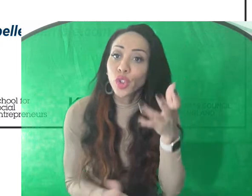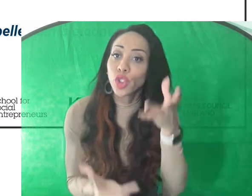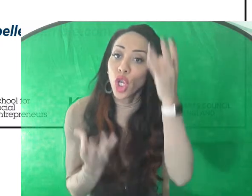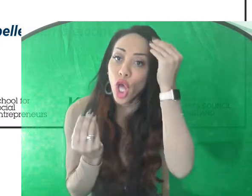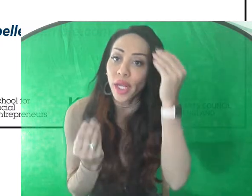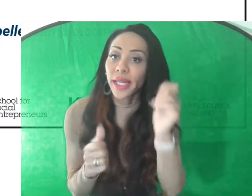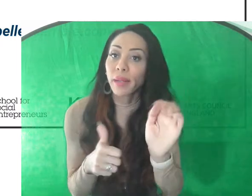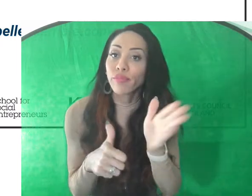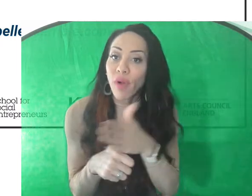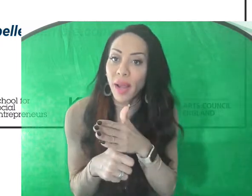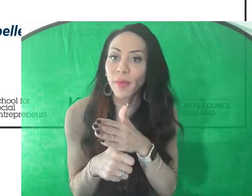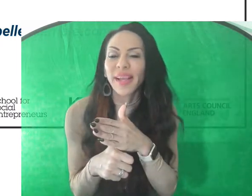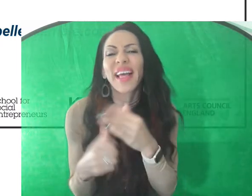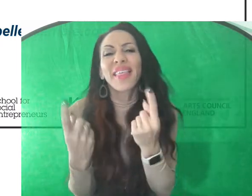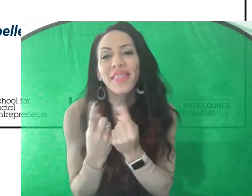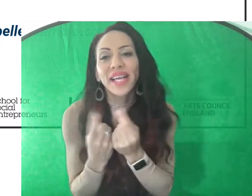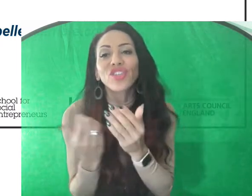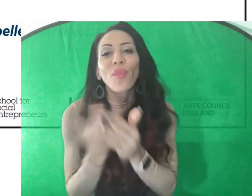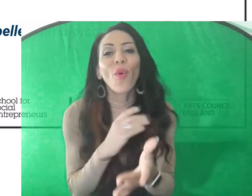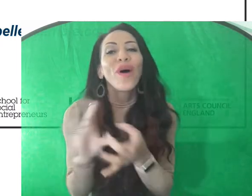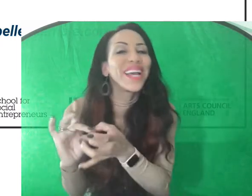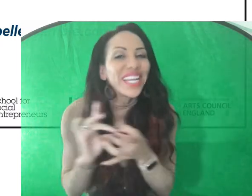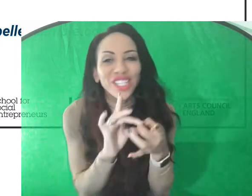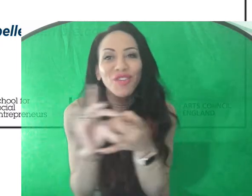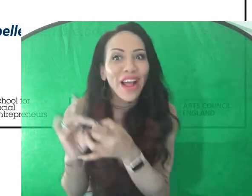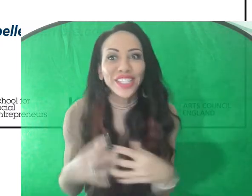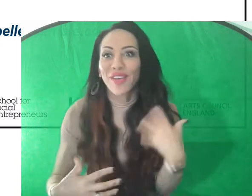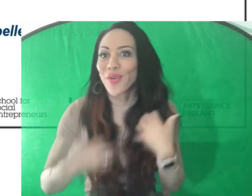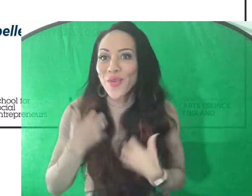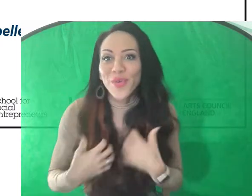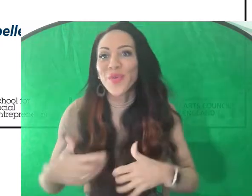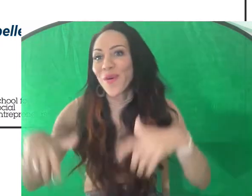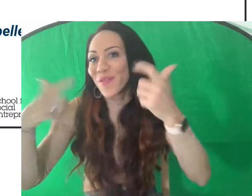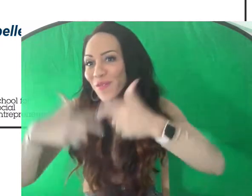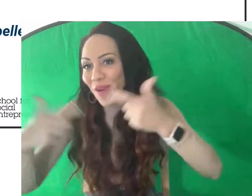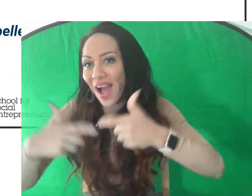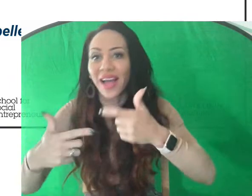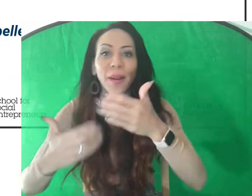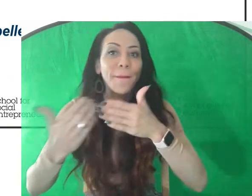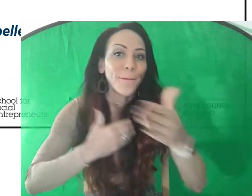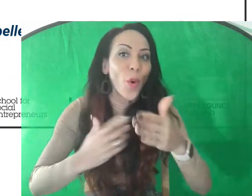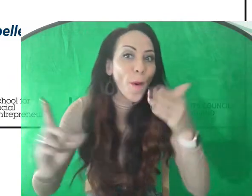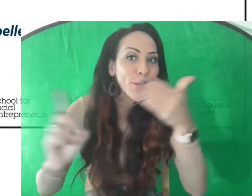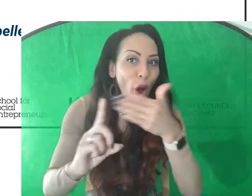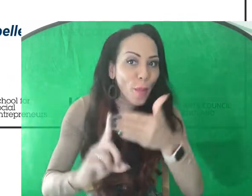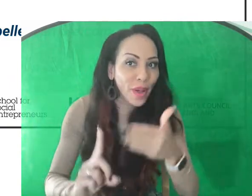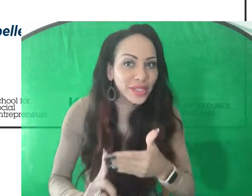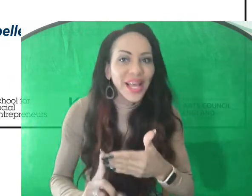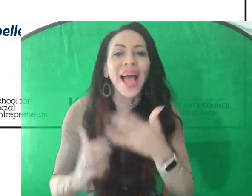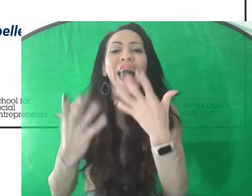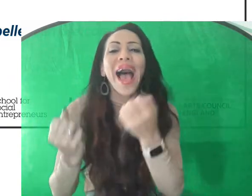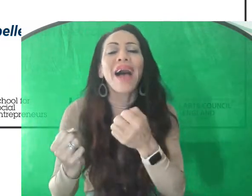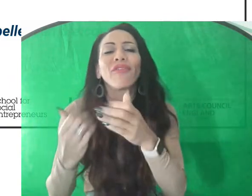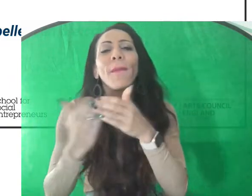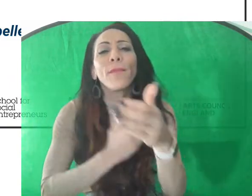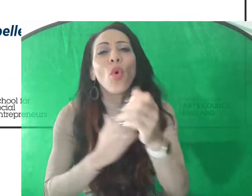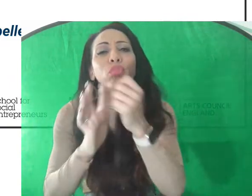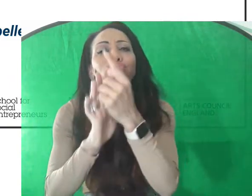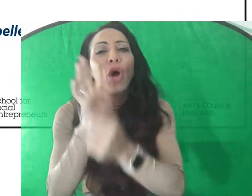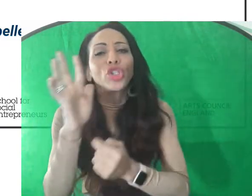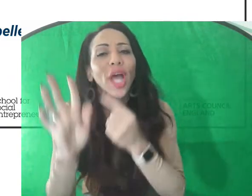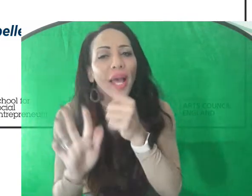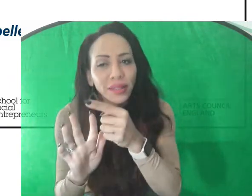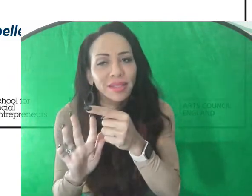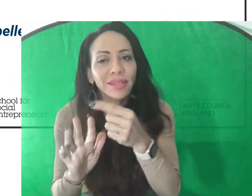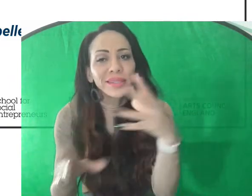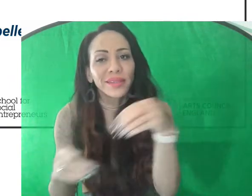interesting, a lot more fun, a lot more interactive, and it has more purpose, because they have projects that they work towards a lot more.